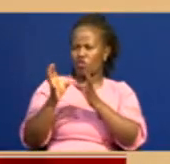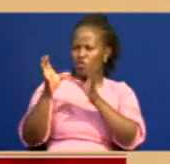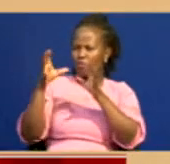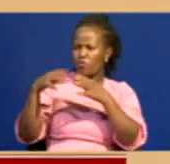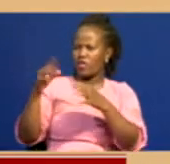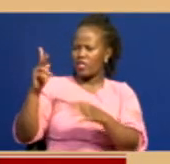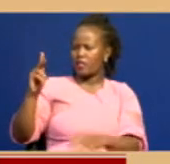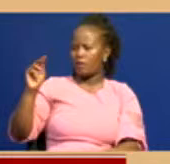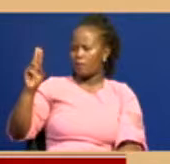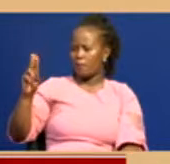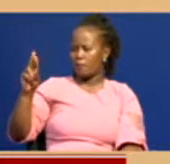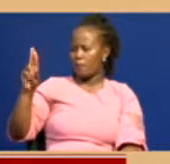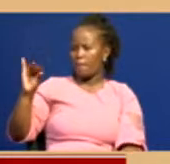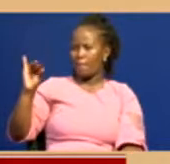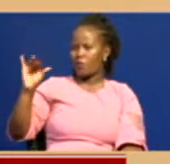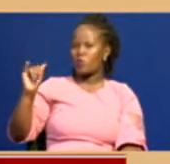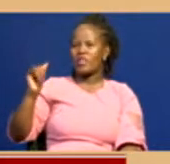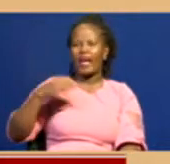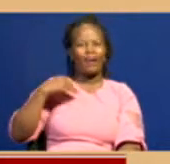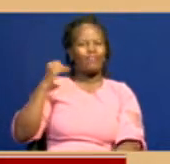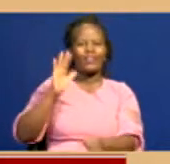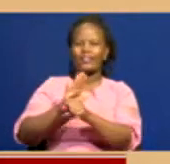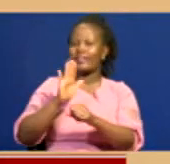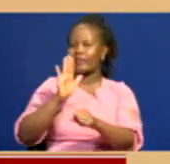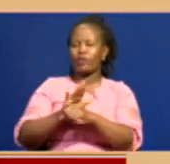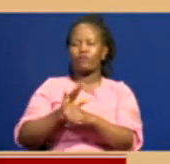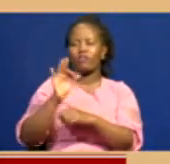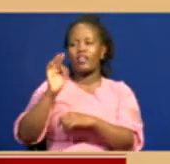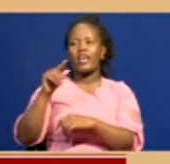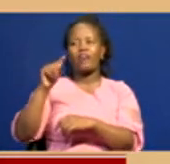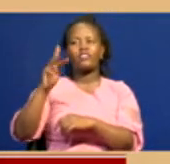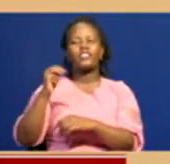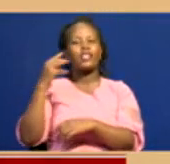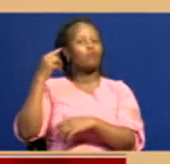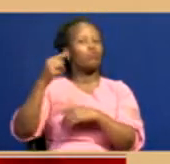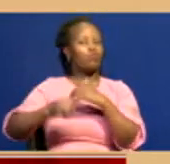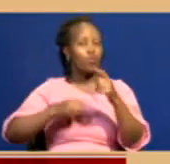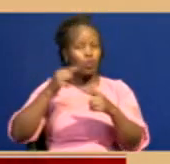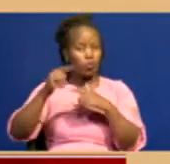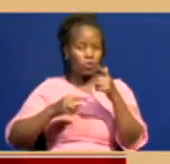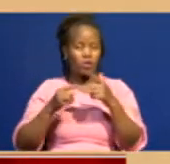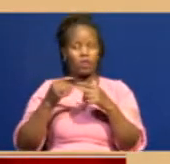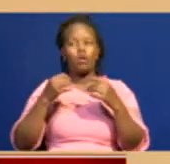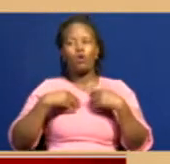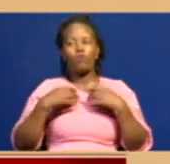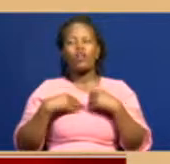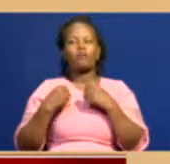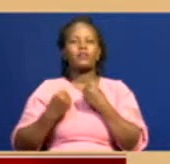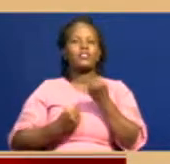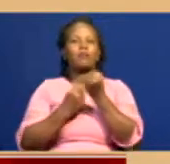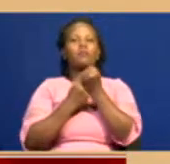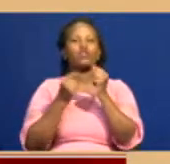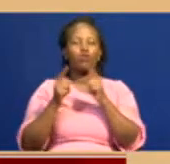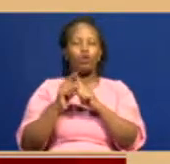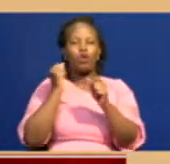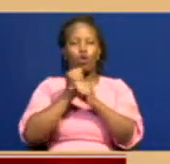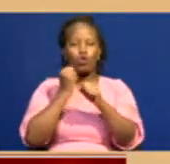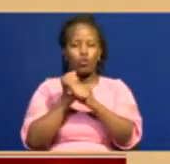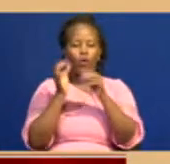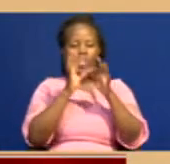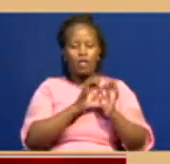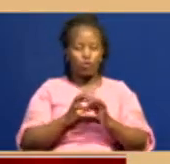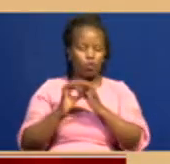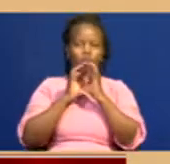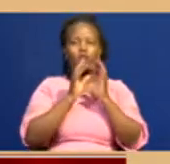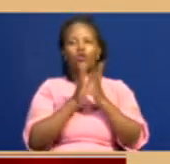still a lot of FGM practiced in Kuria. We have supported, working together collaboratively with other CSOs.